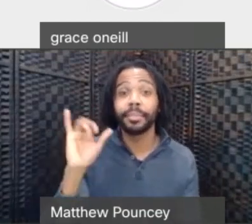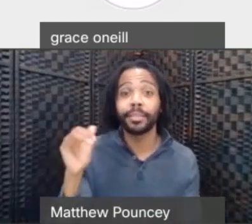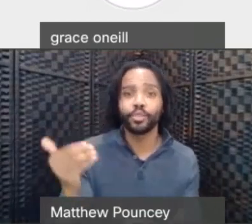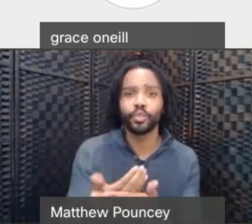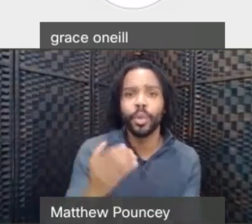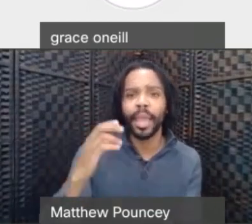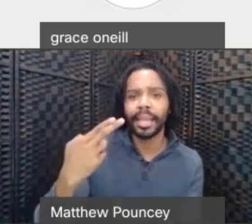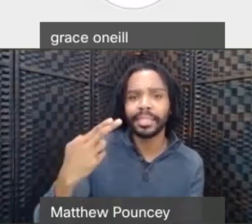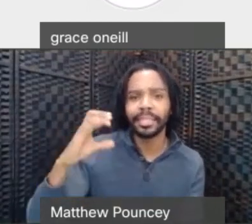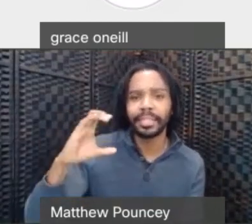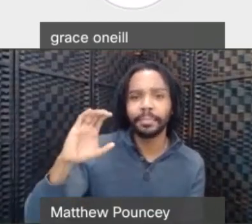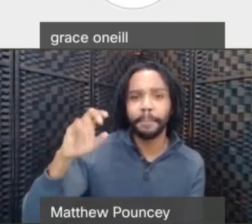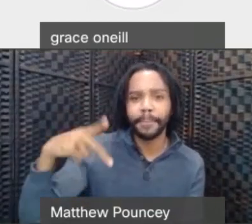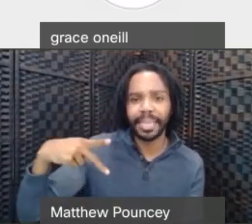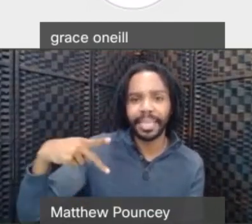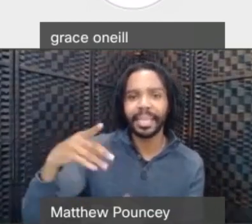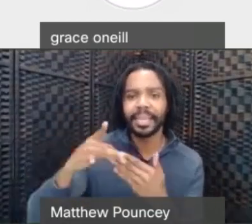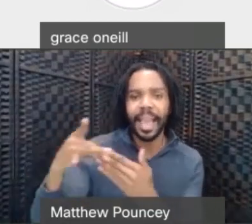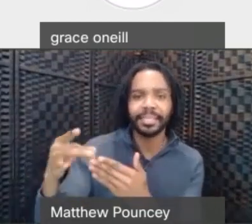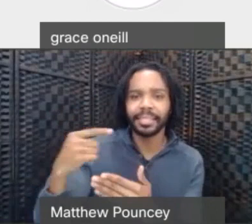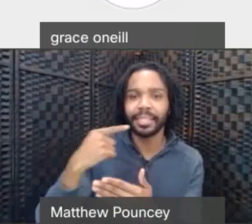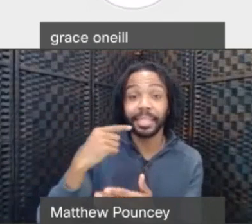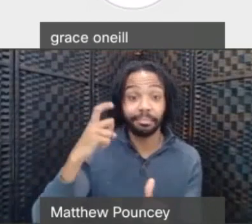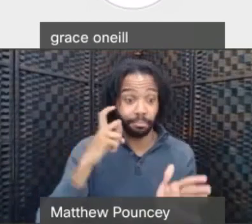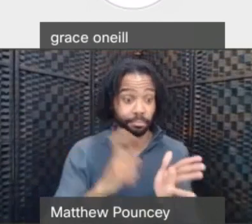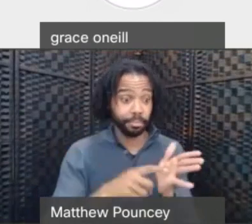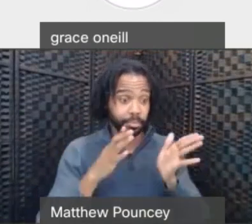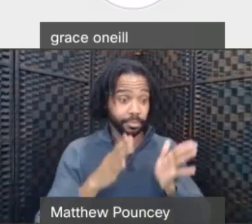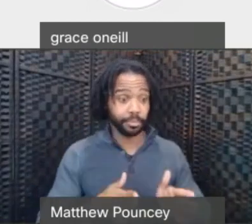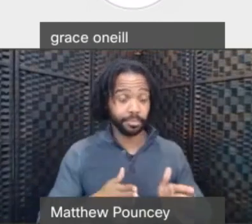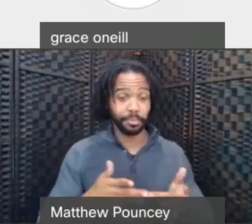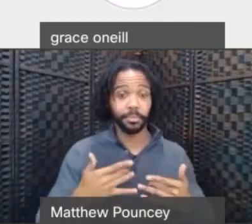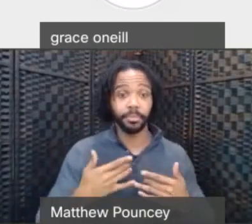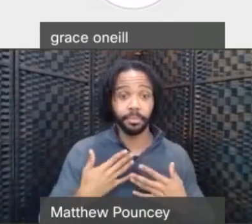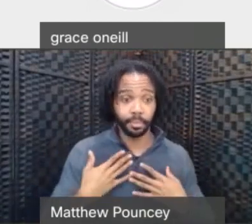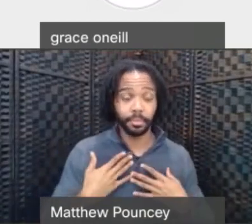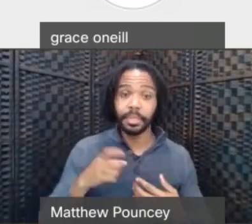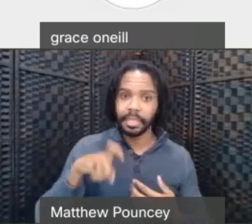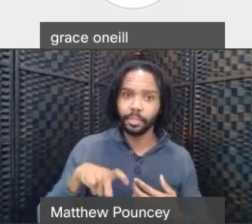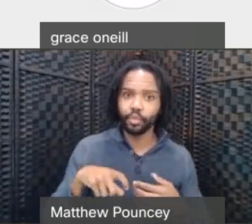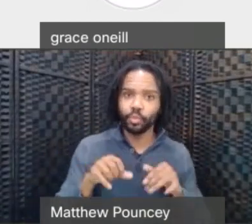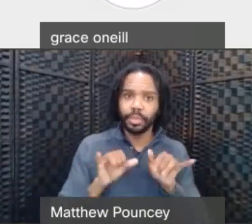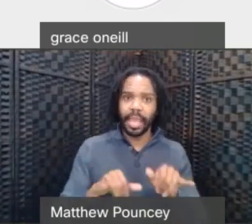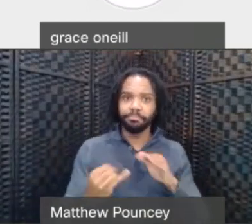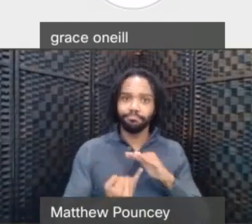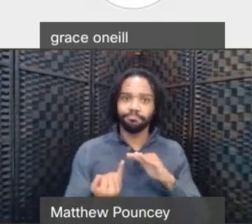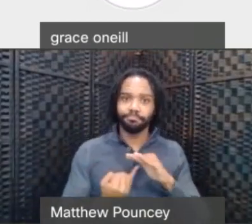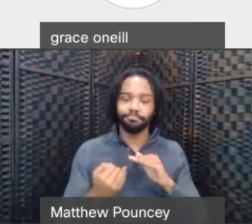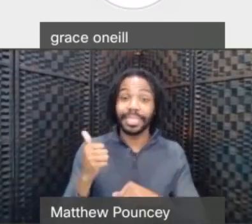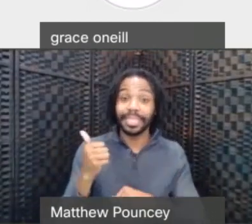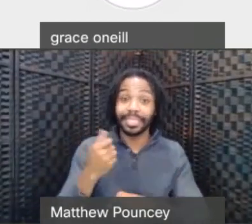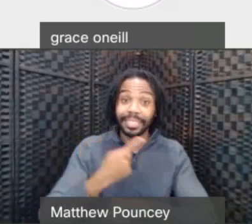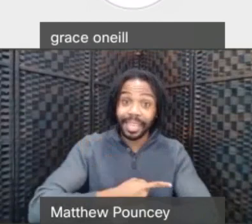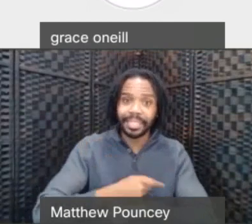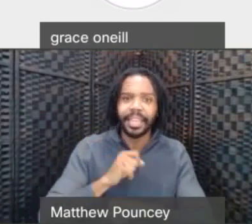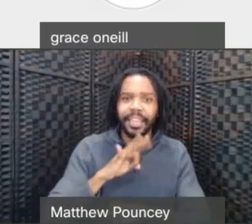HCP guidance indicates symptomatic people should quarantine for 10 days if positive for COVID. What